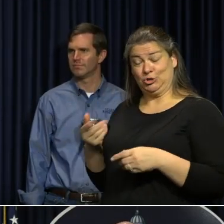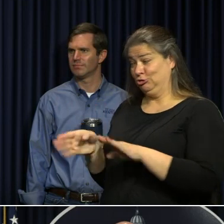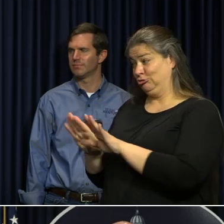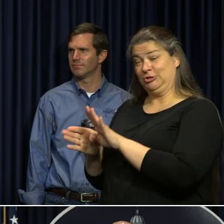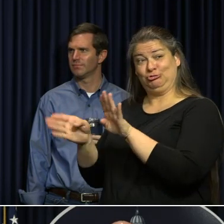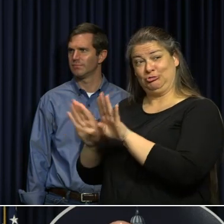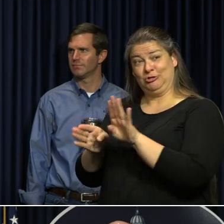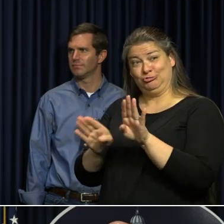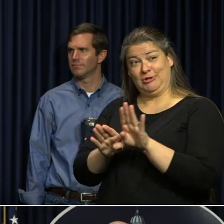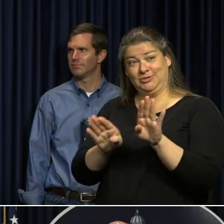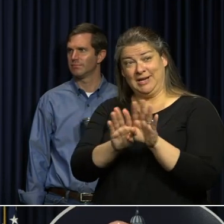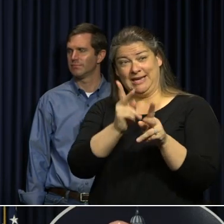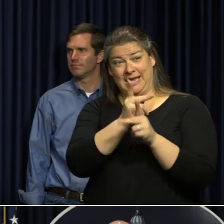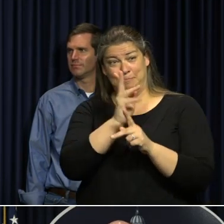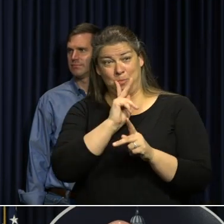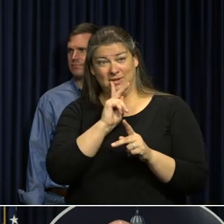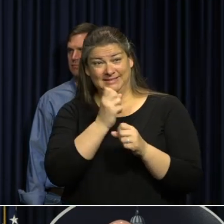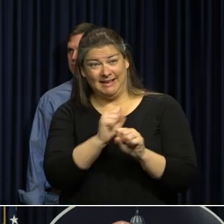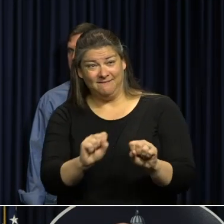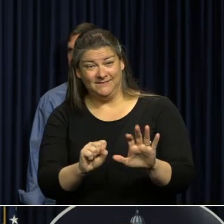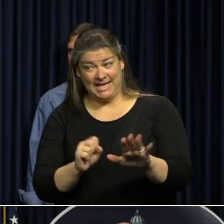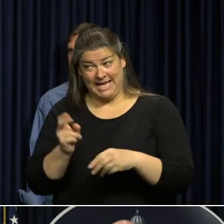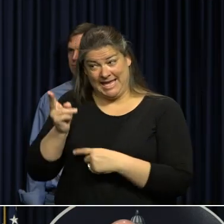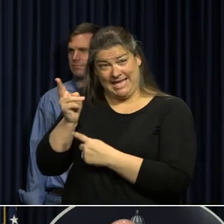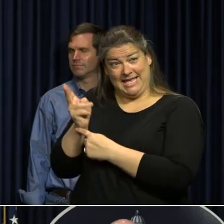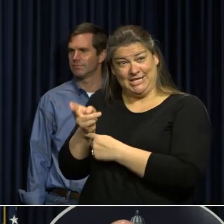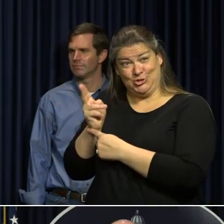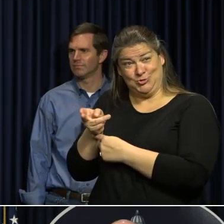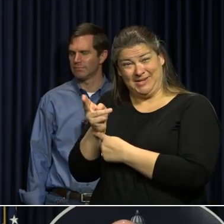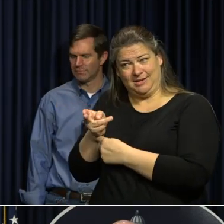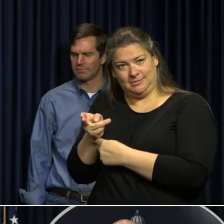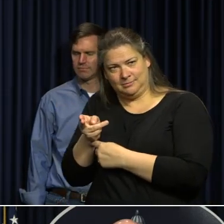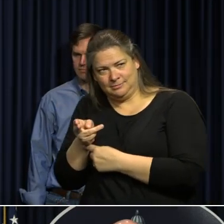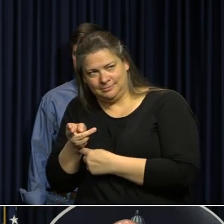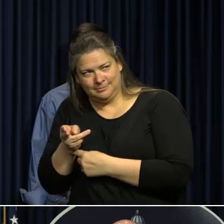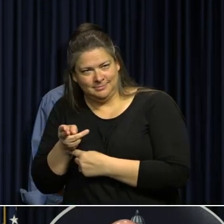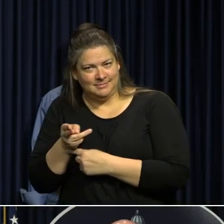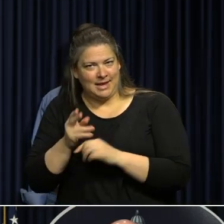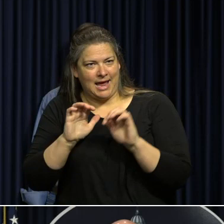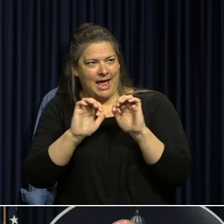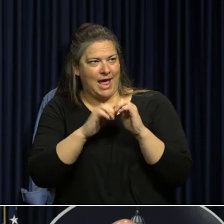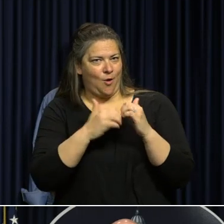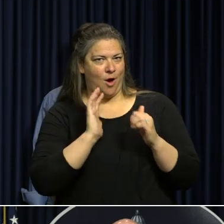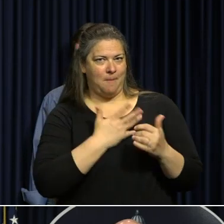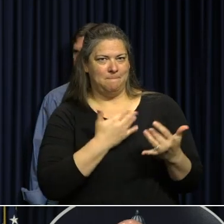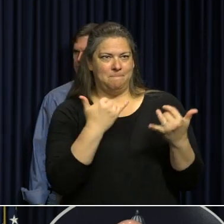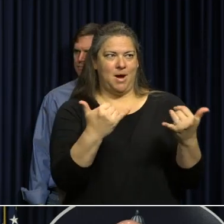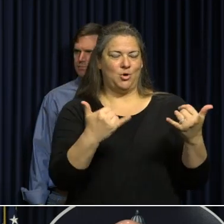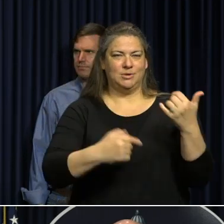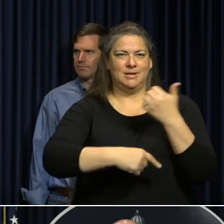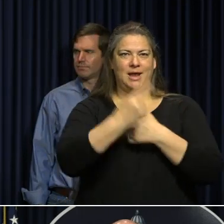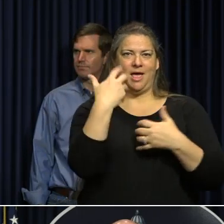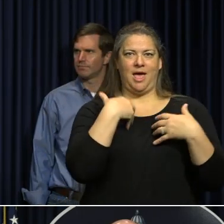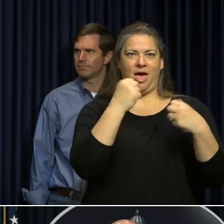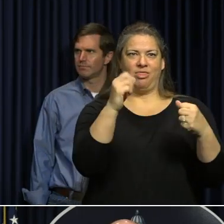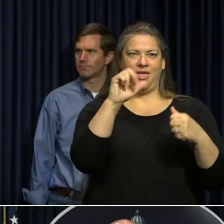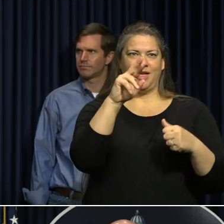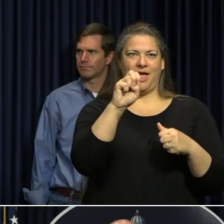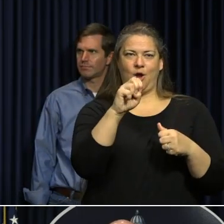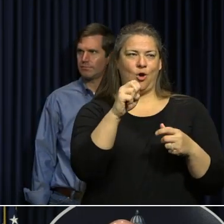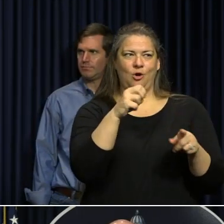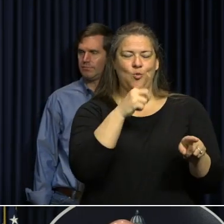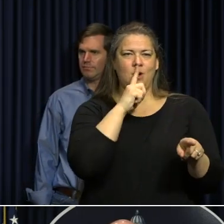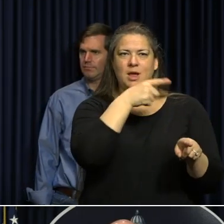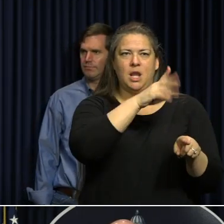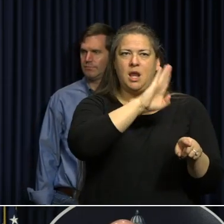people safe, history is not a very good guide for rebooting a modern-day healthcare system that has been shut down in a way it's never been